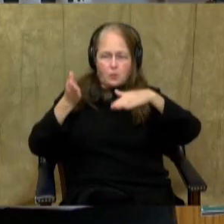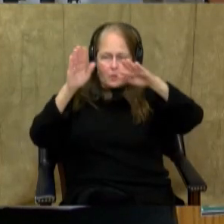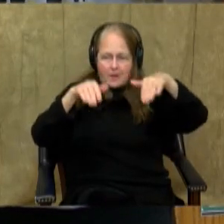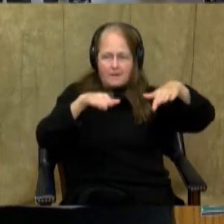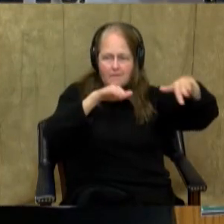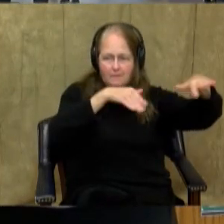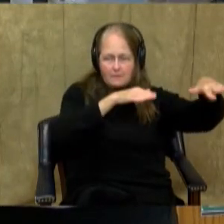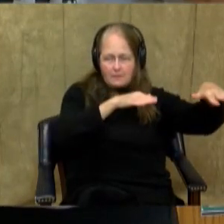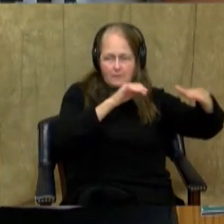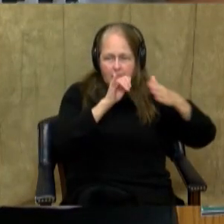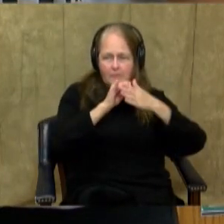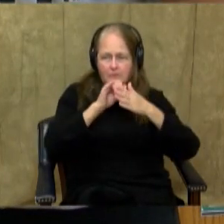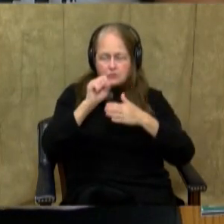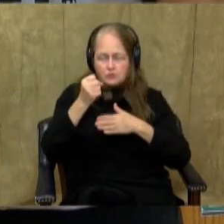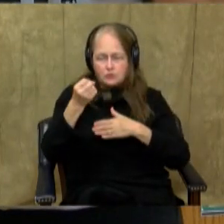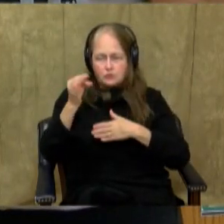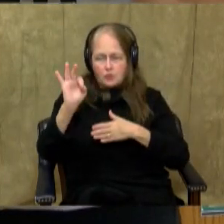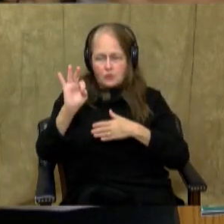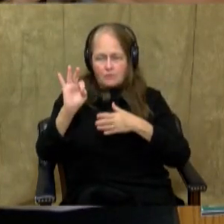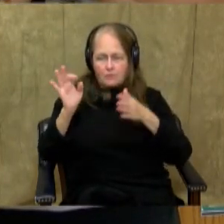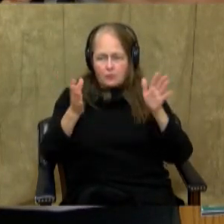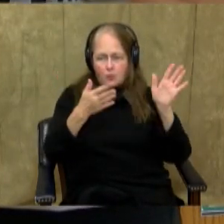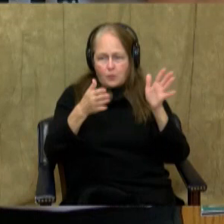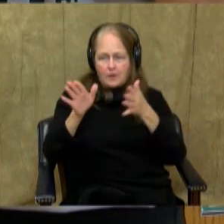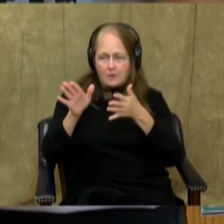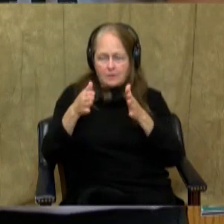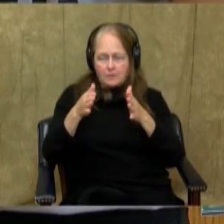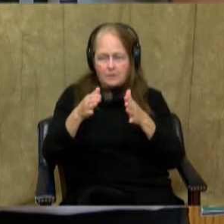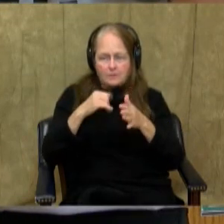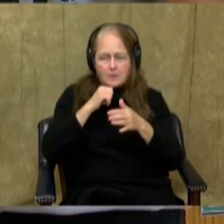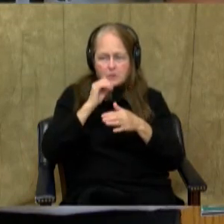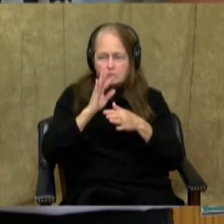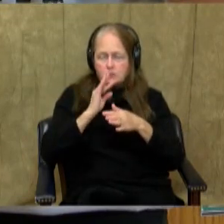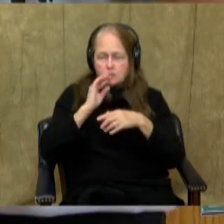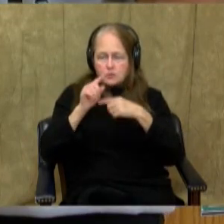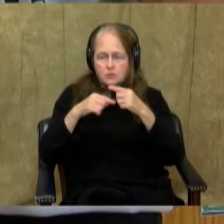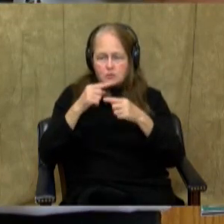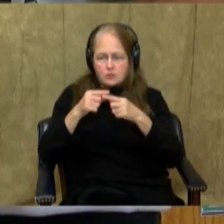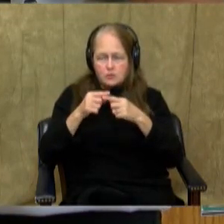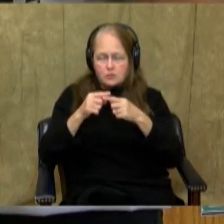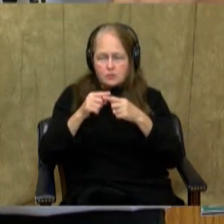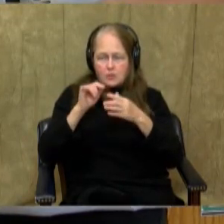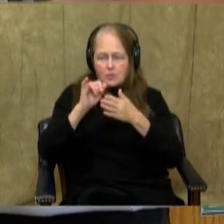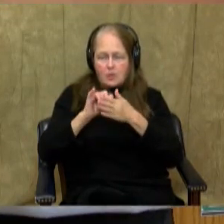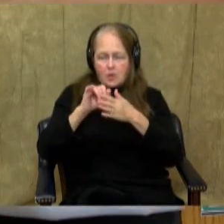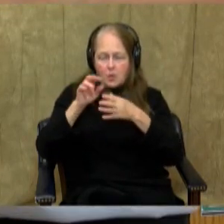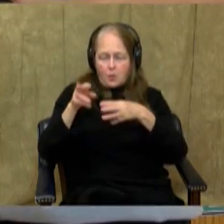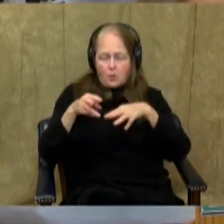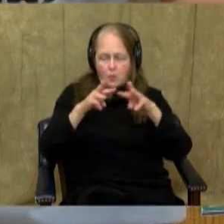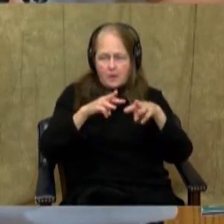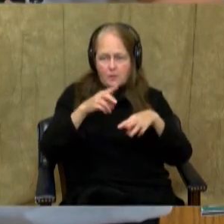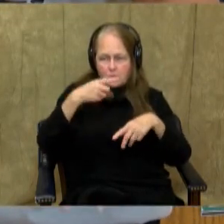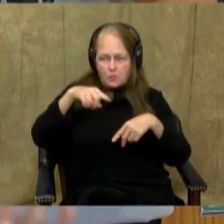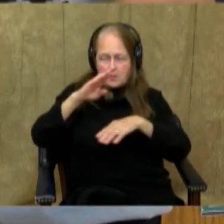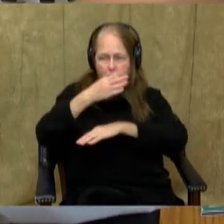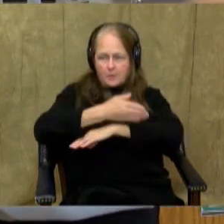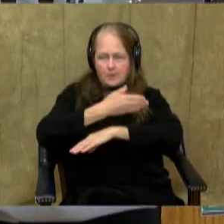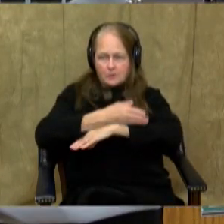That's surf, and that's largely caused by wind. I'm not talking about how choppy the waves are. When you go to the